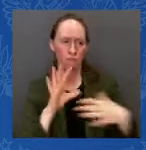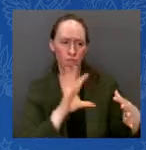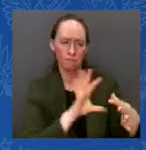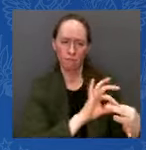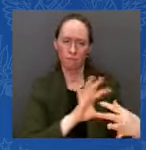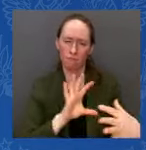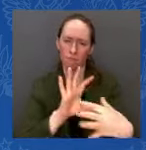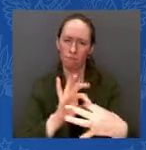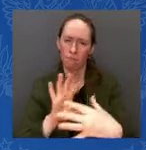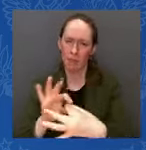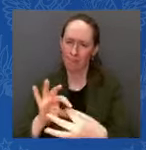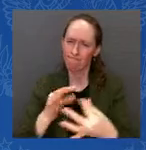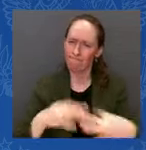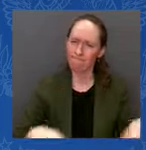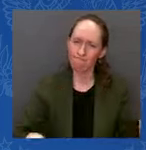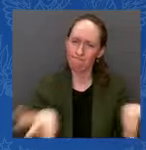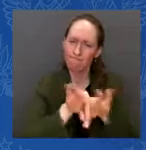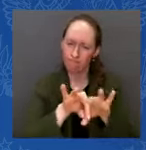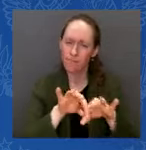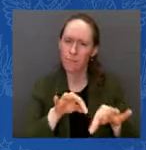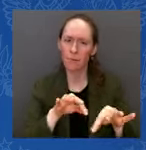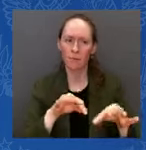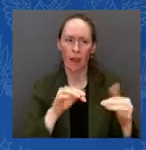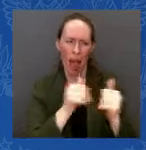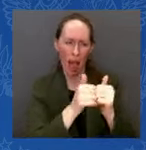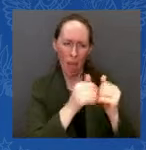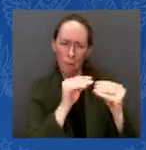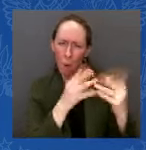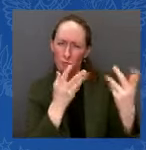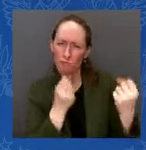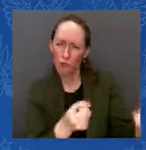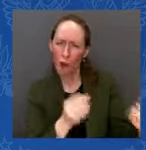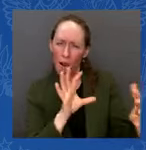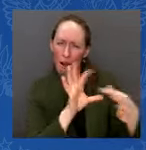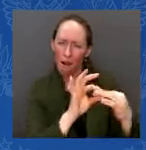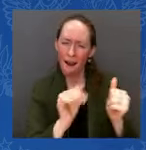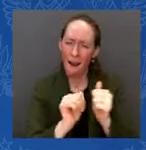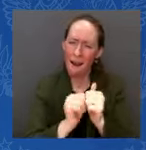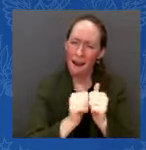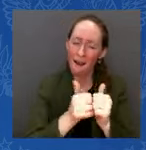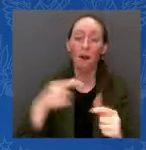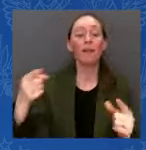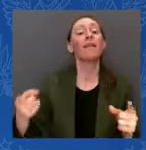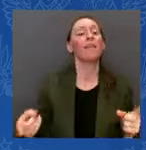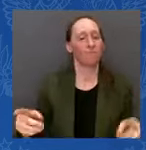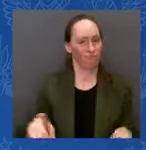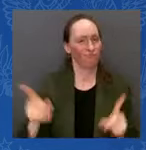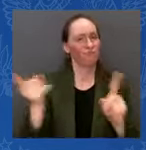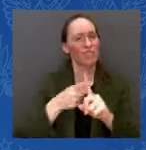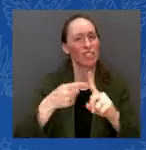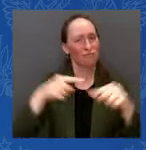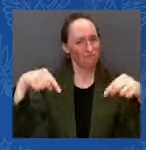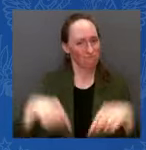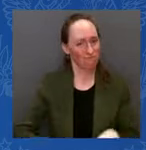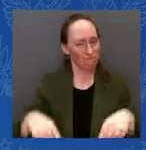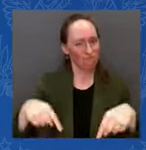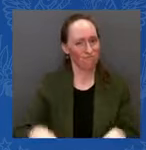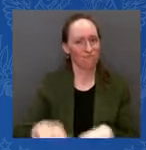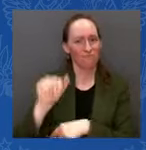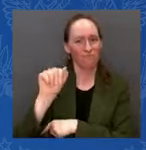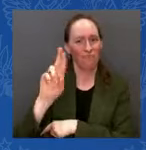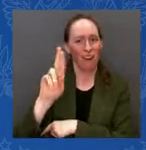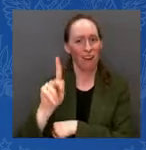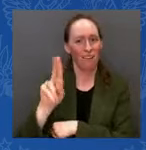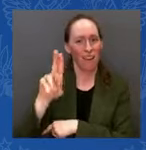significant multilateral defense partnership in generations. AUKUS matches our enduring commitment to freedom